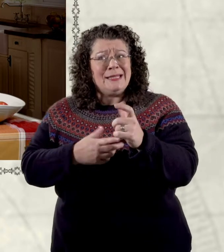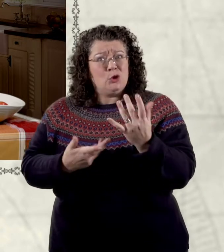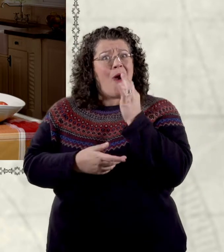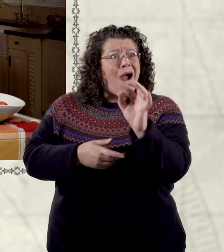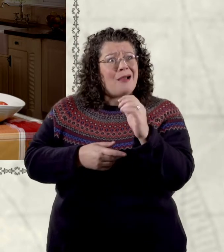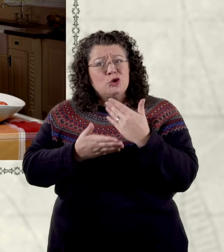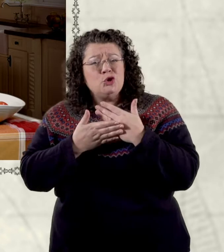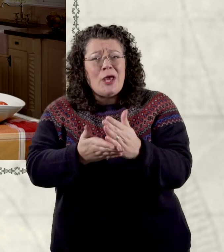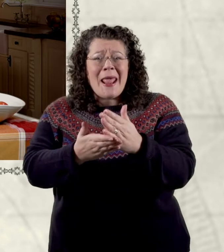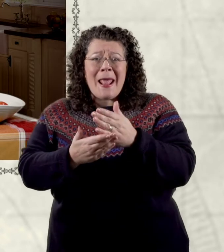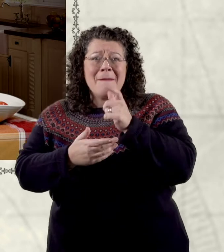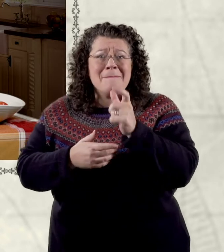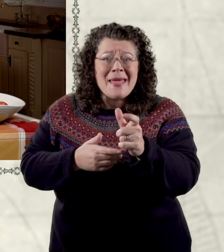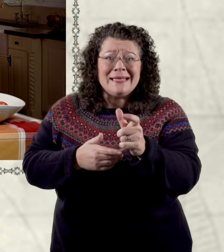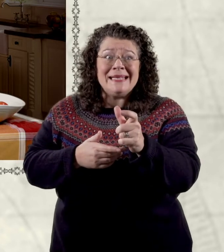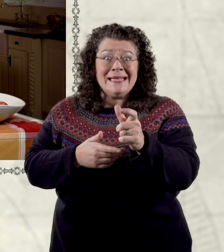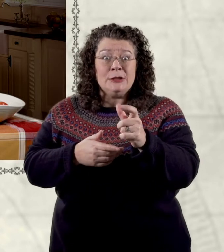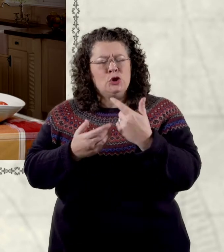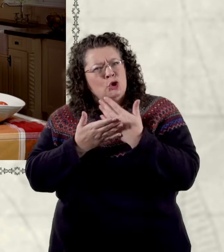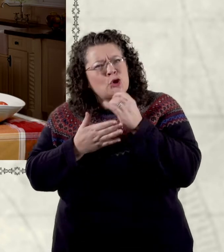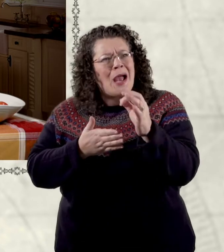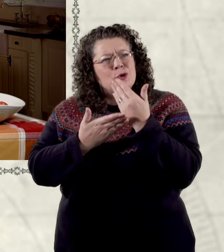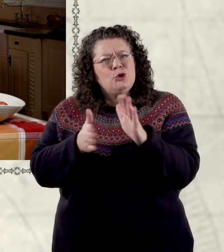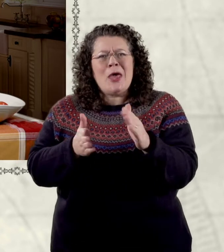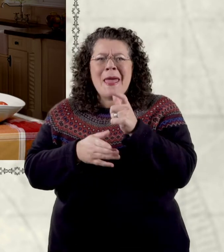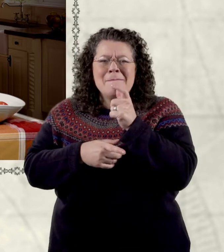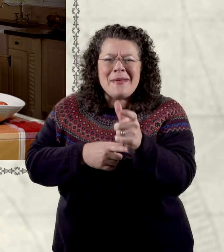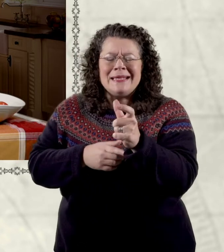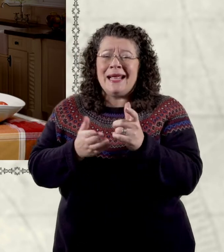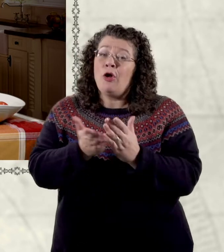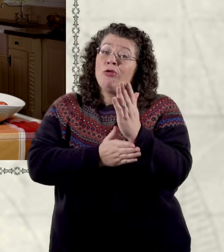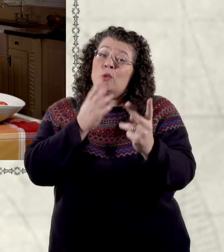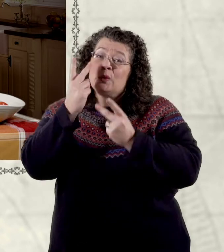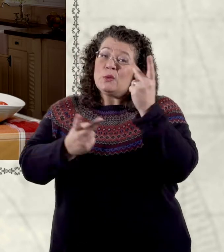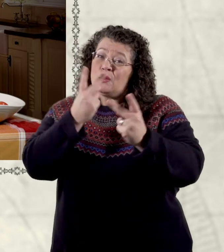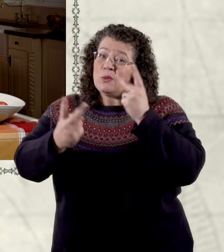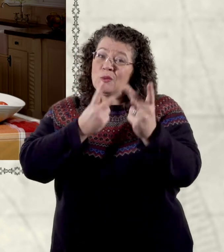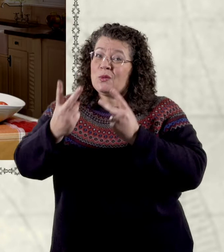I ofyn am genad, I ofyn am genad I